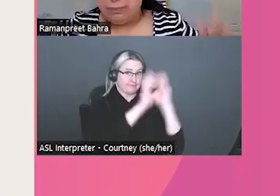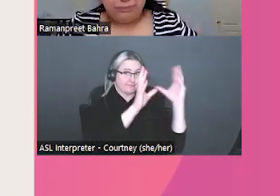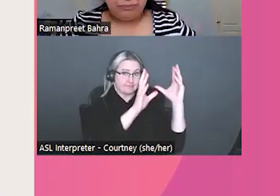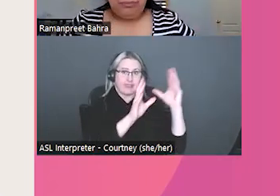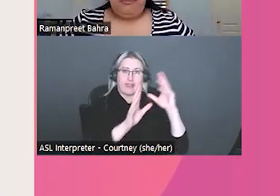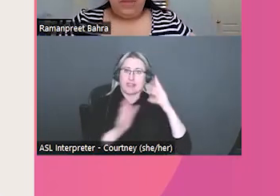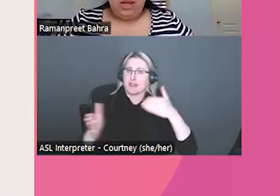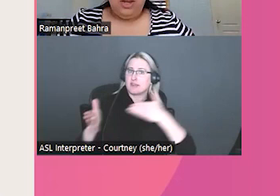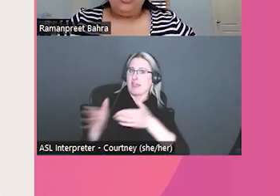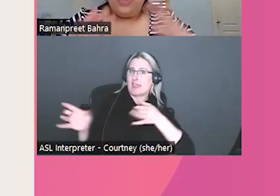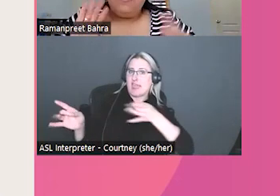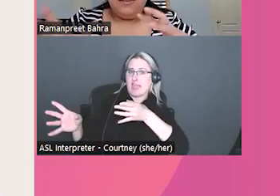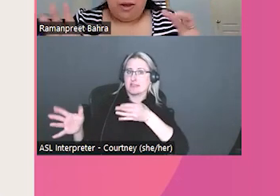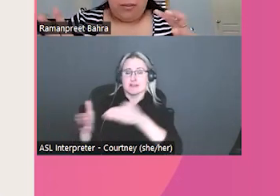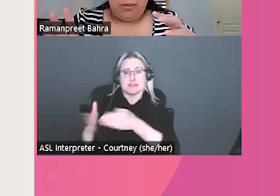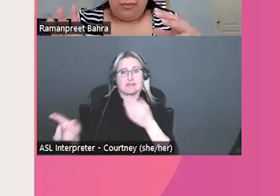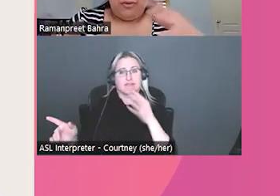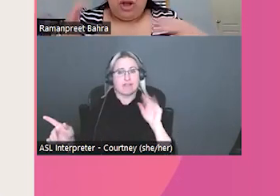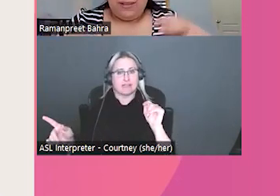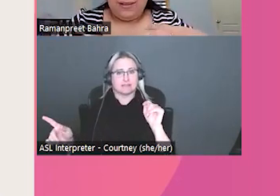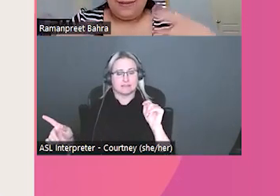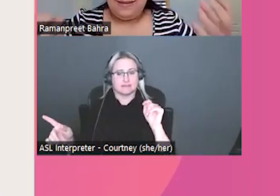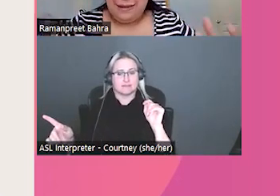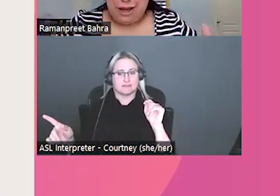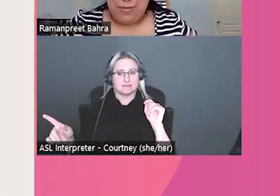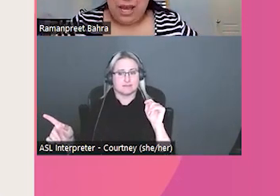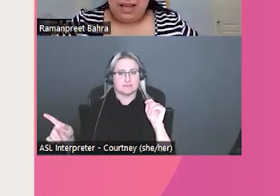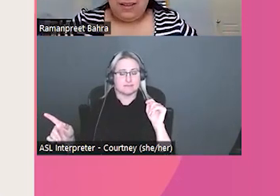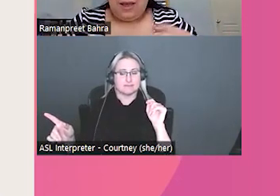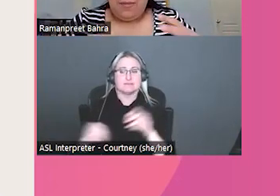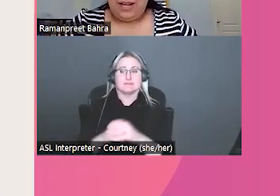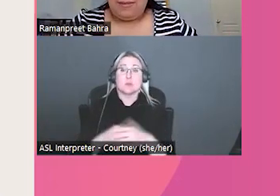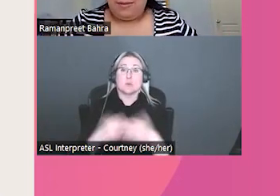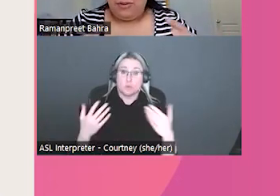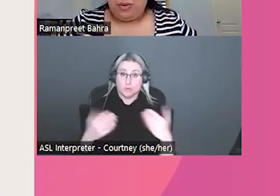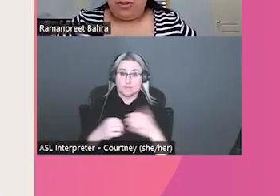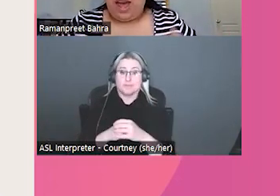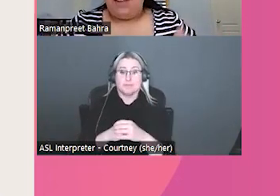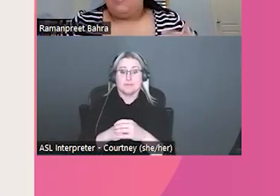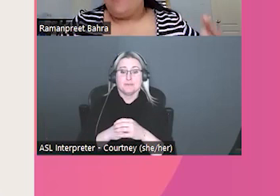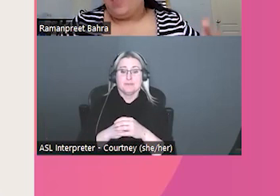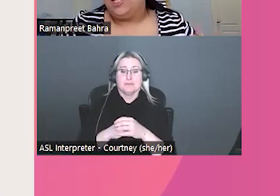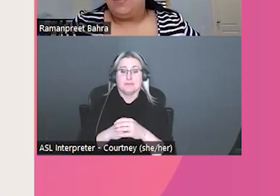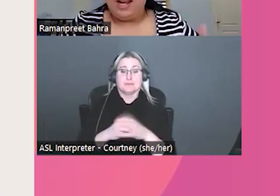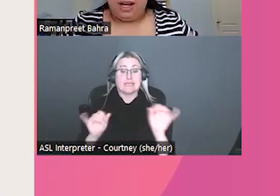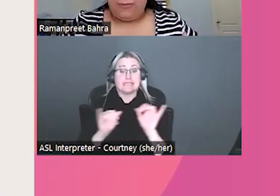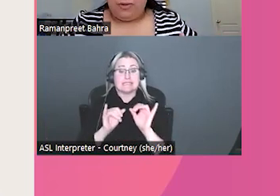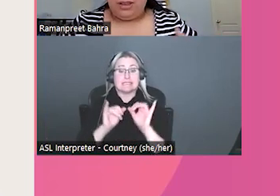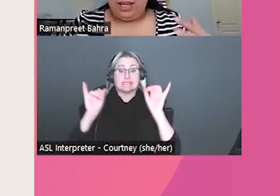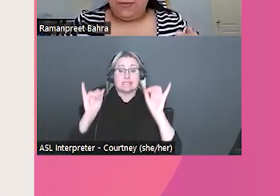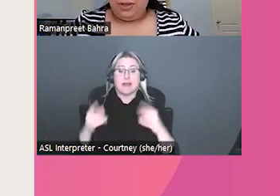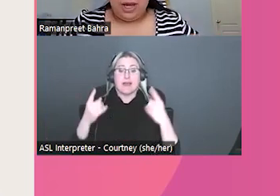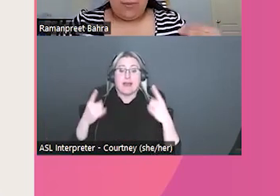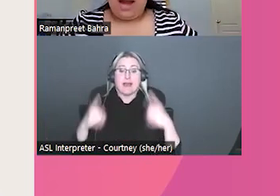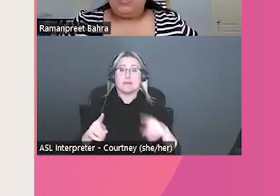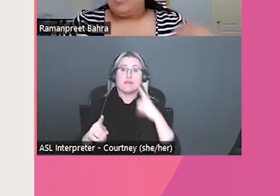hatred. So sizeism overall is a system that disseminates this discourse of anti-fatness, and it comes to be